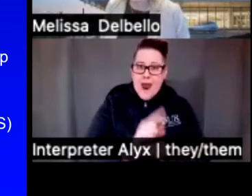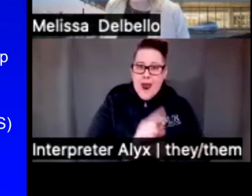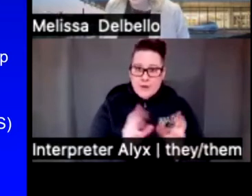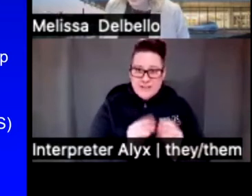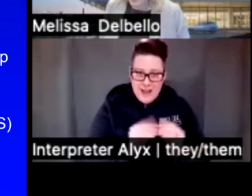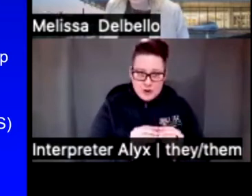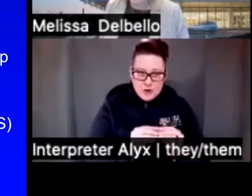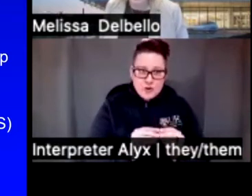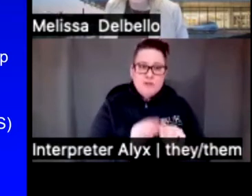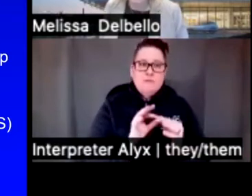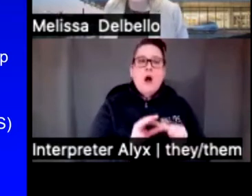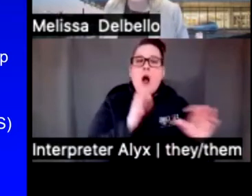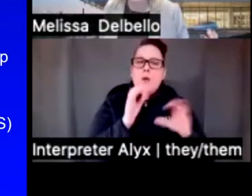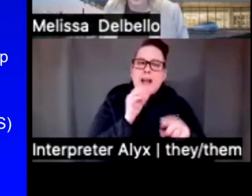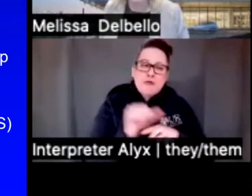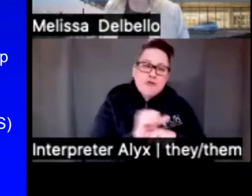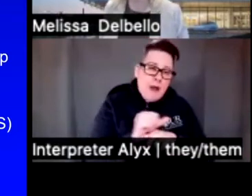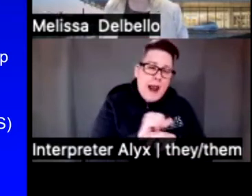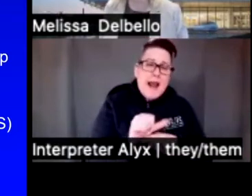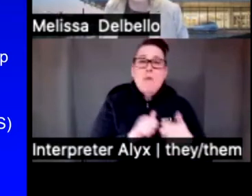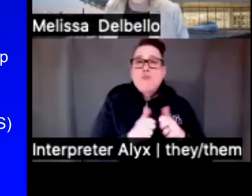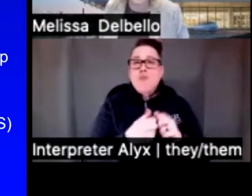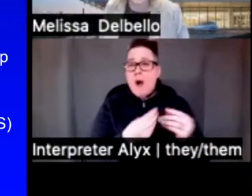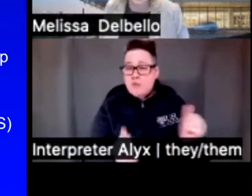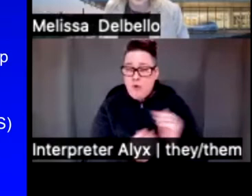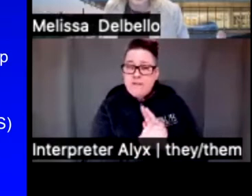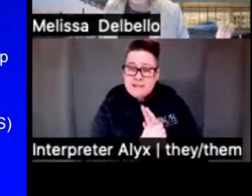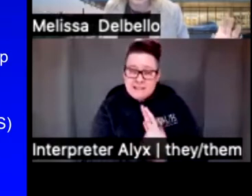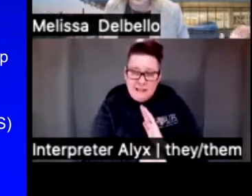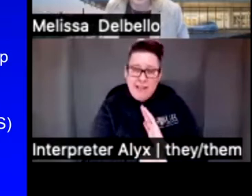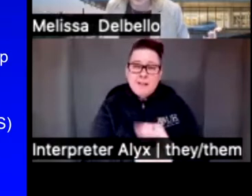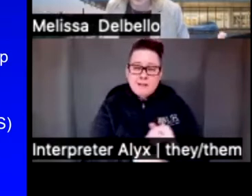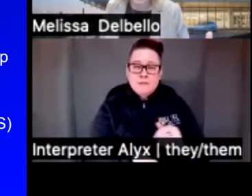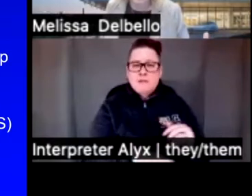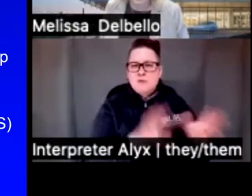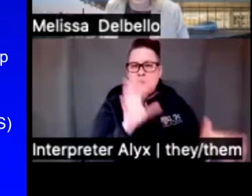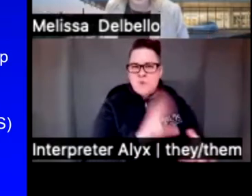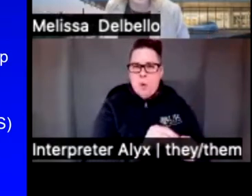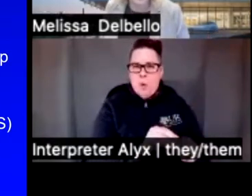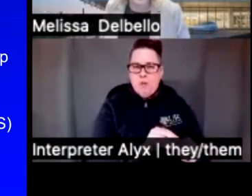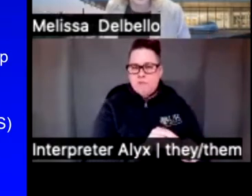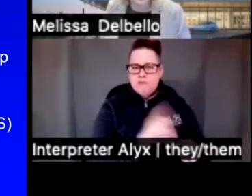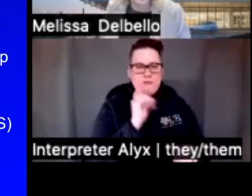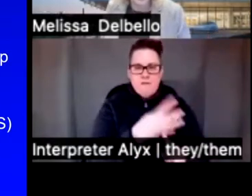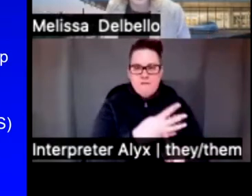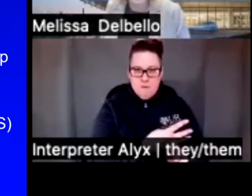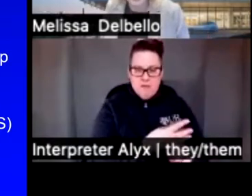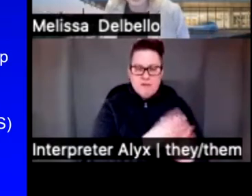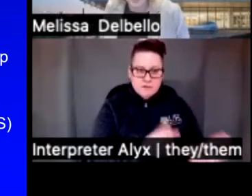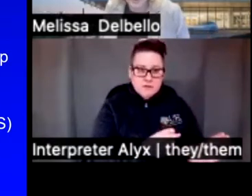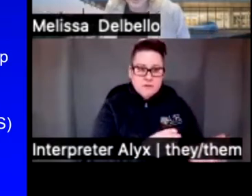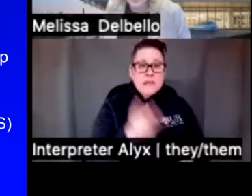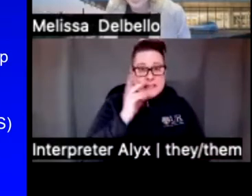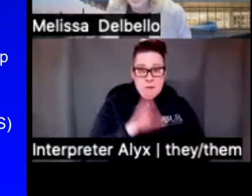on communication training and problem-solving skills over the course of 4 months. And what you can see down